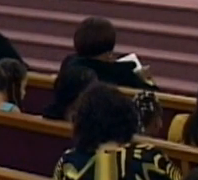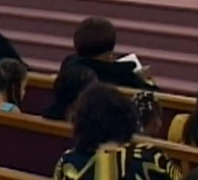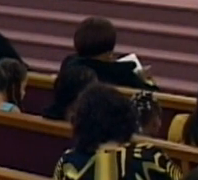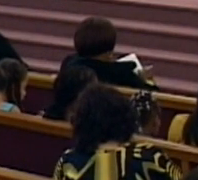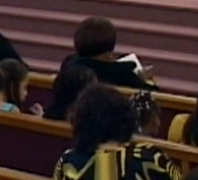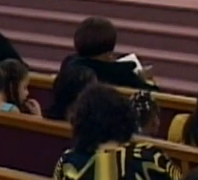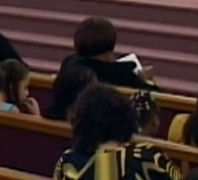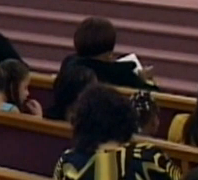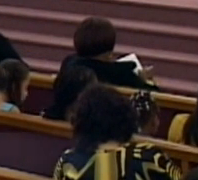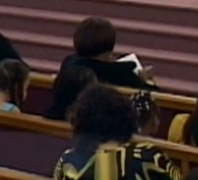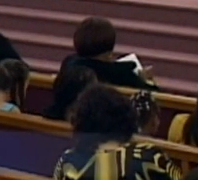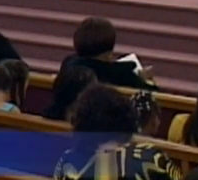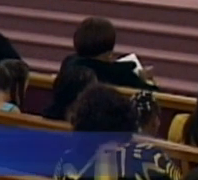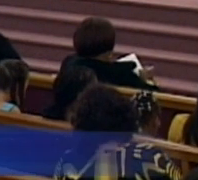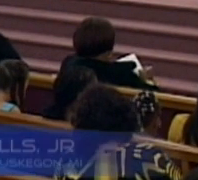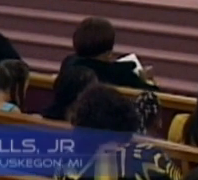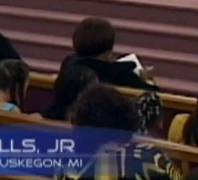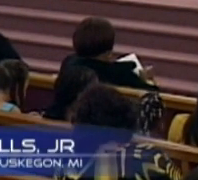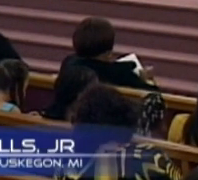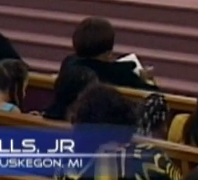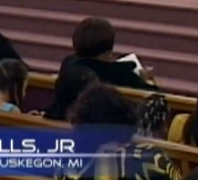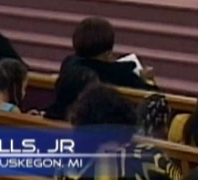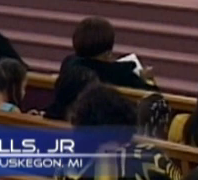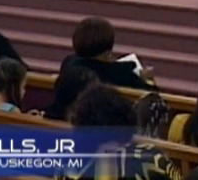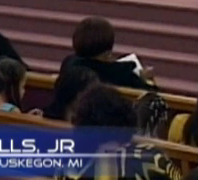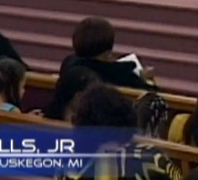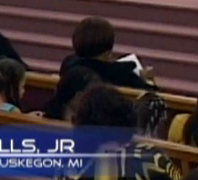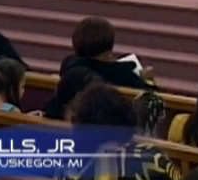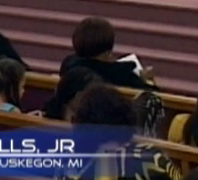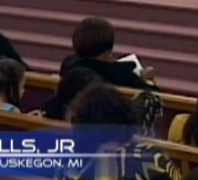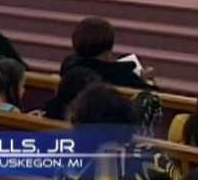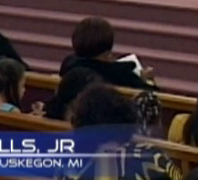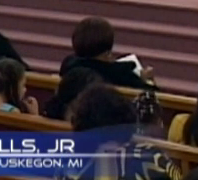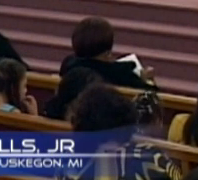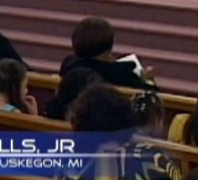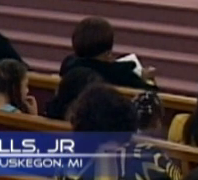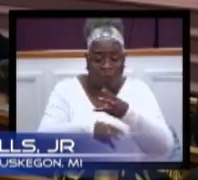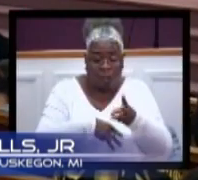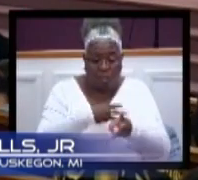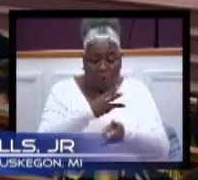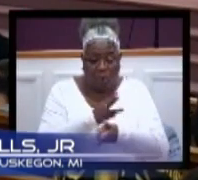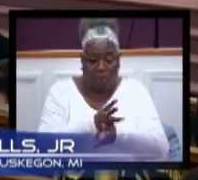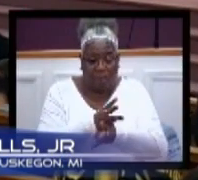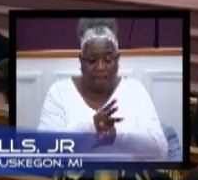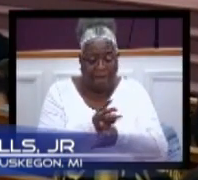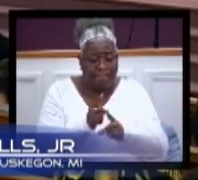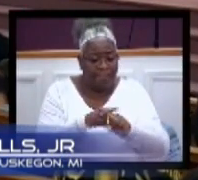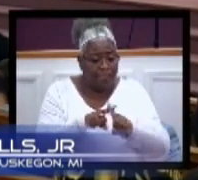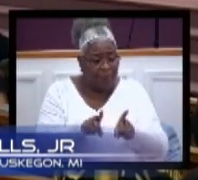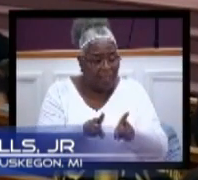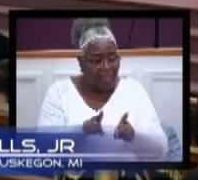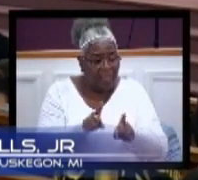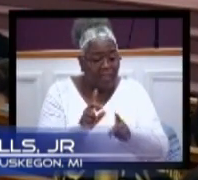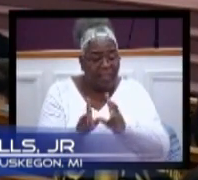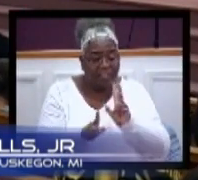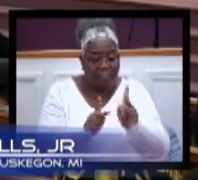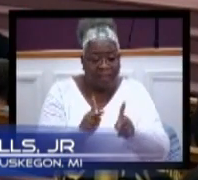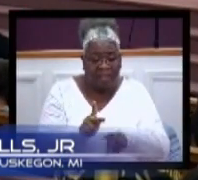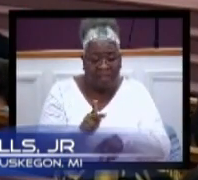they live in this world but they really